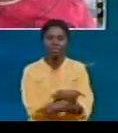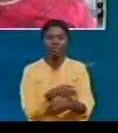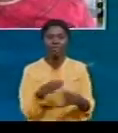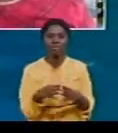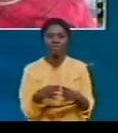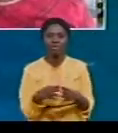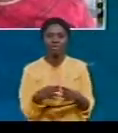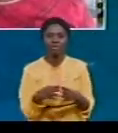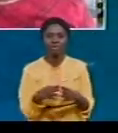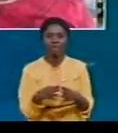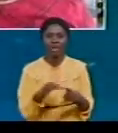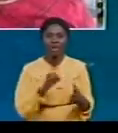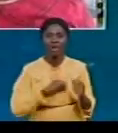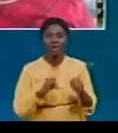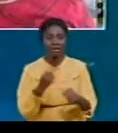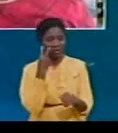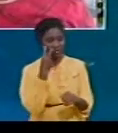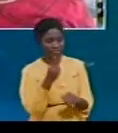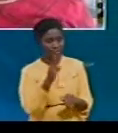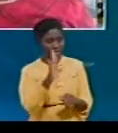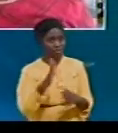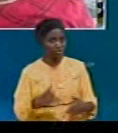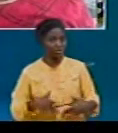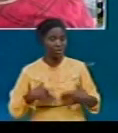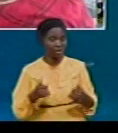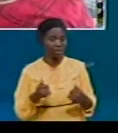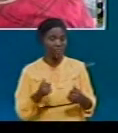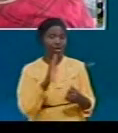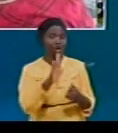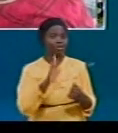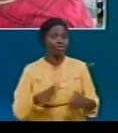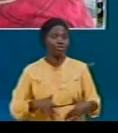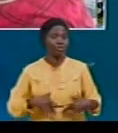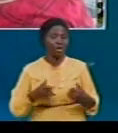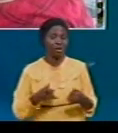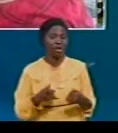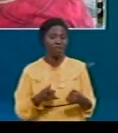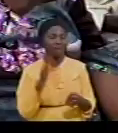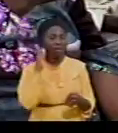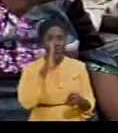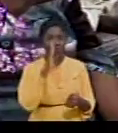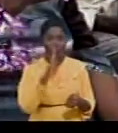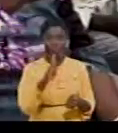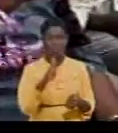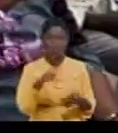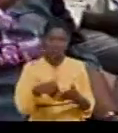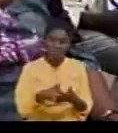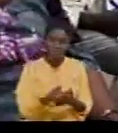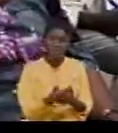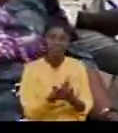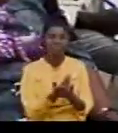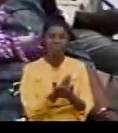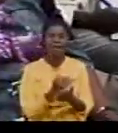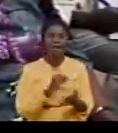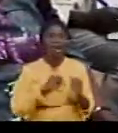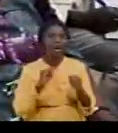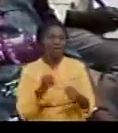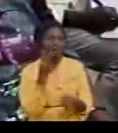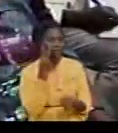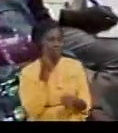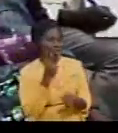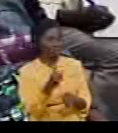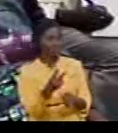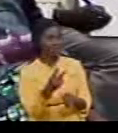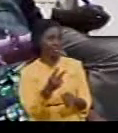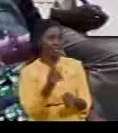I can picture your life. Your life will be brand new life. I can picture